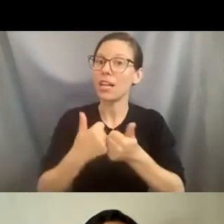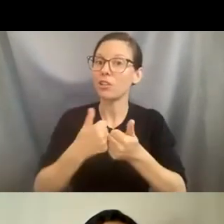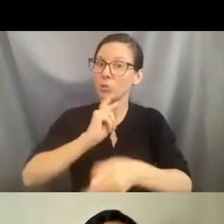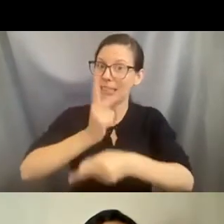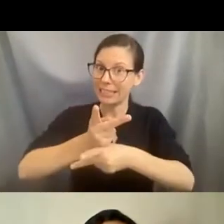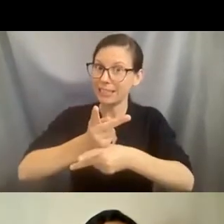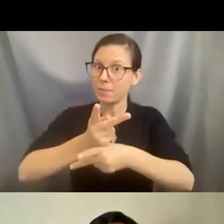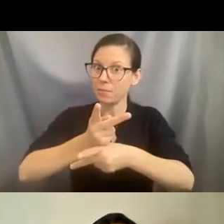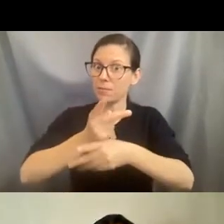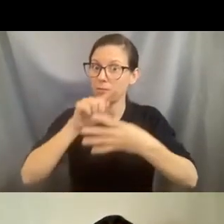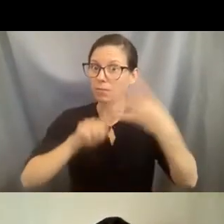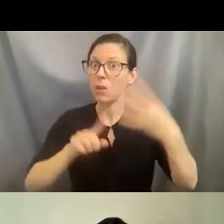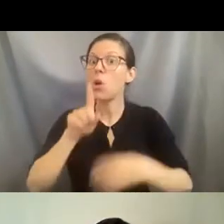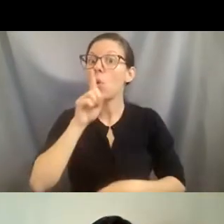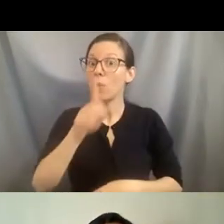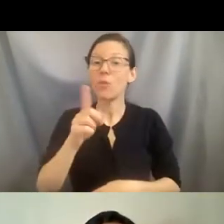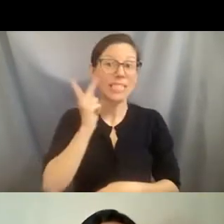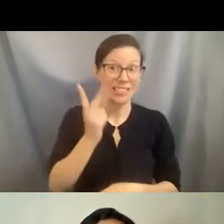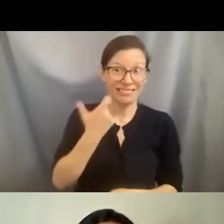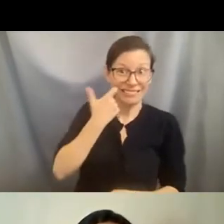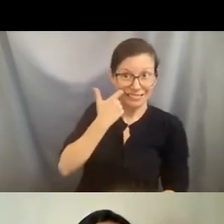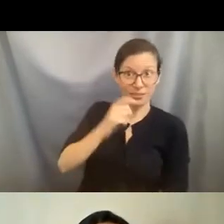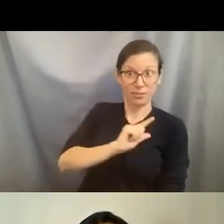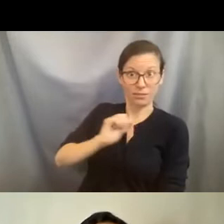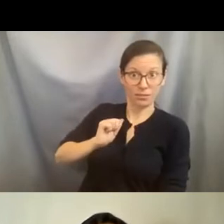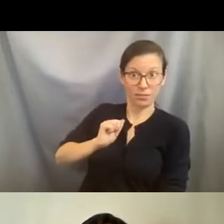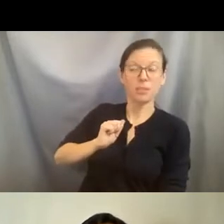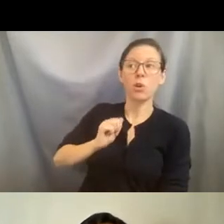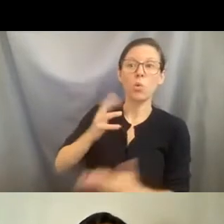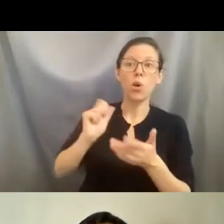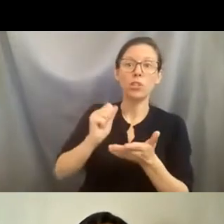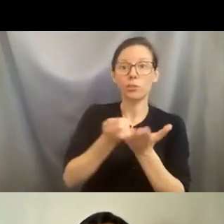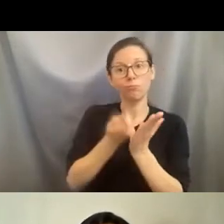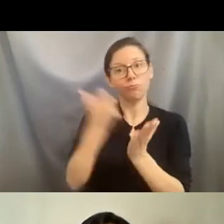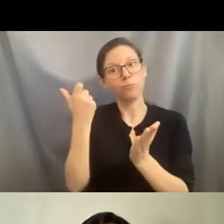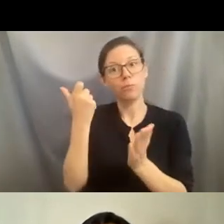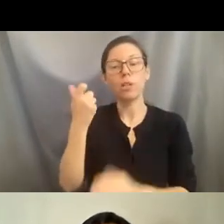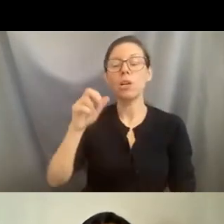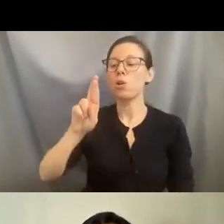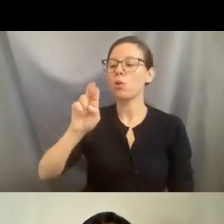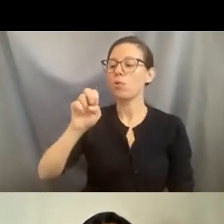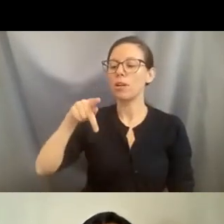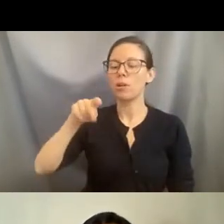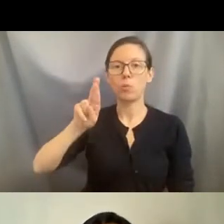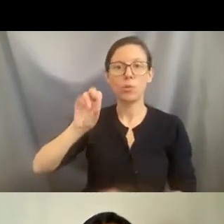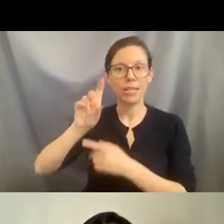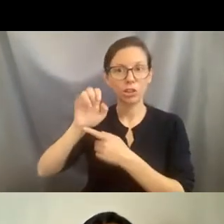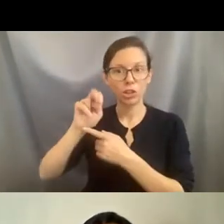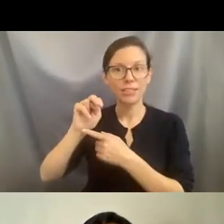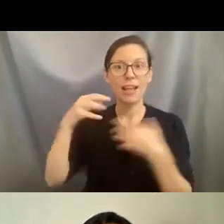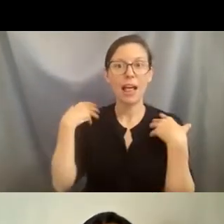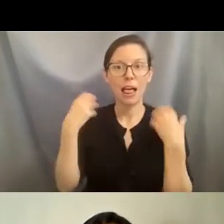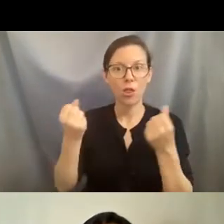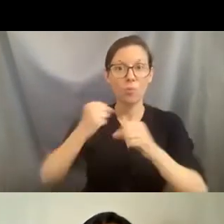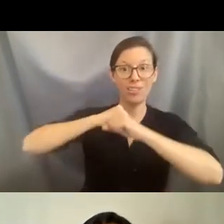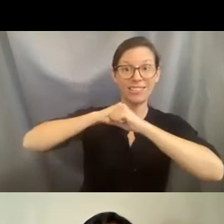session to outright repeal the Reproductive Health Protection Act, to gut it. We held the line in the Senate. It